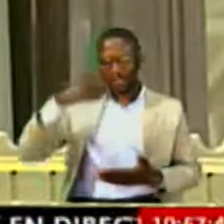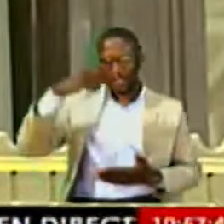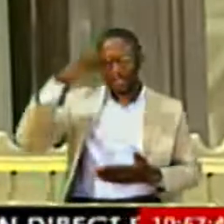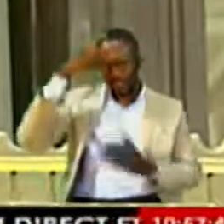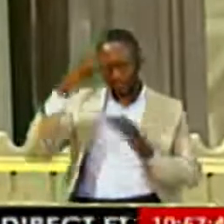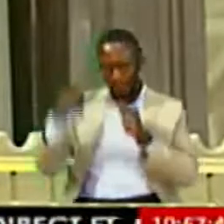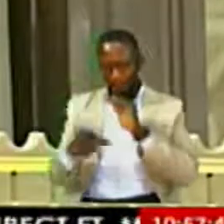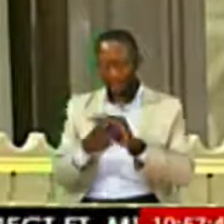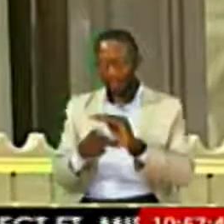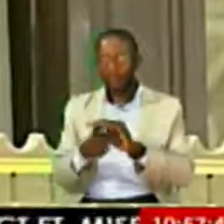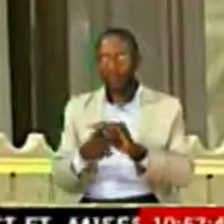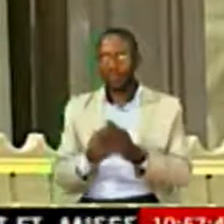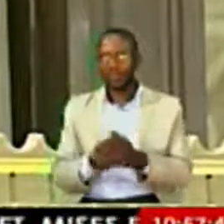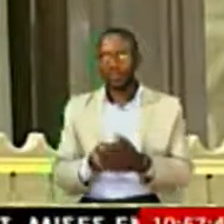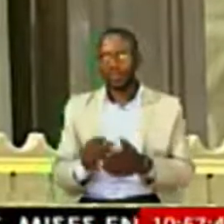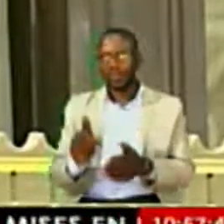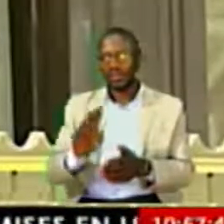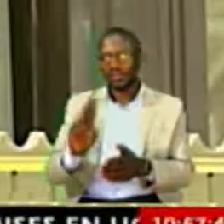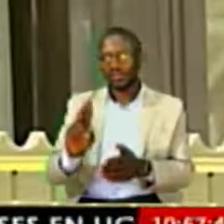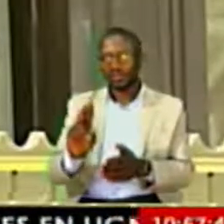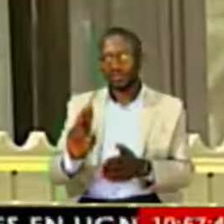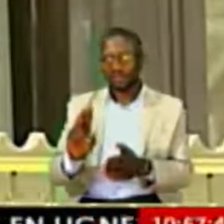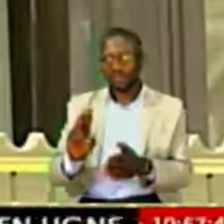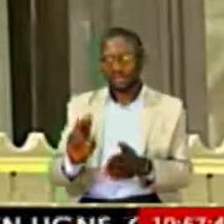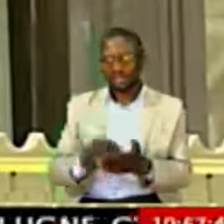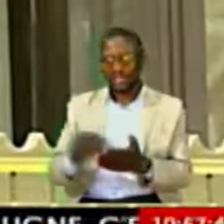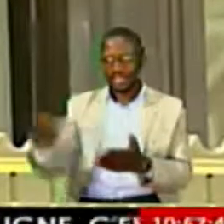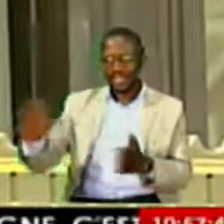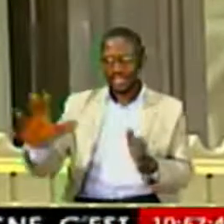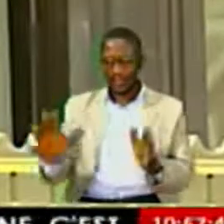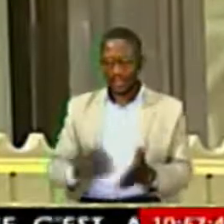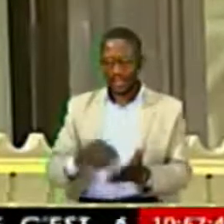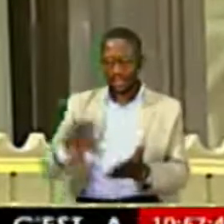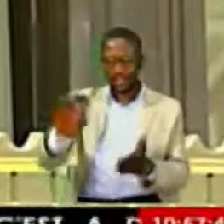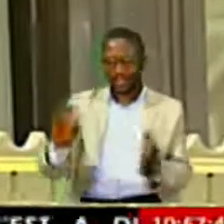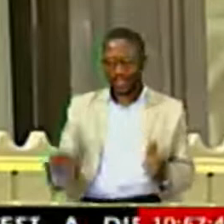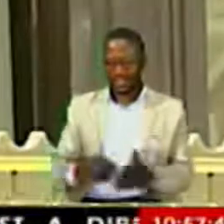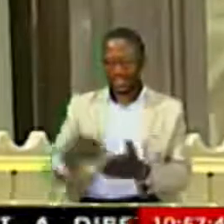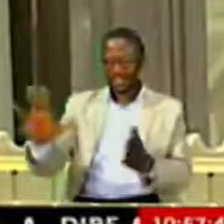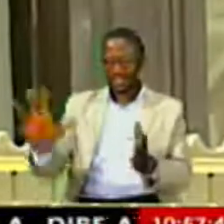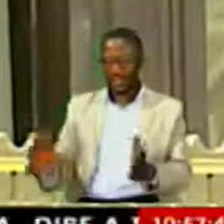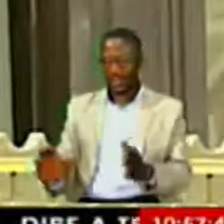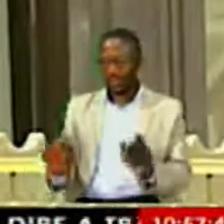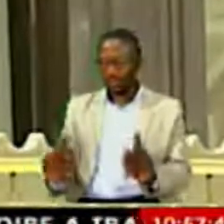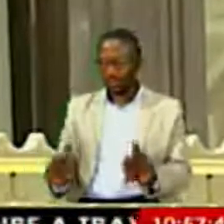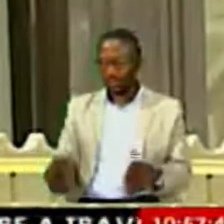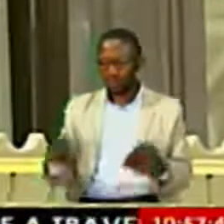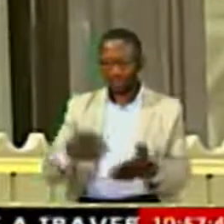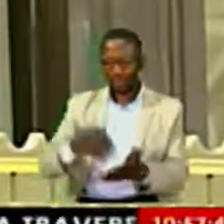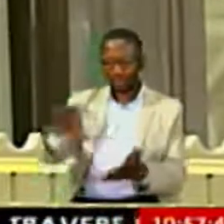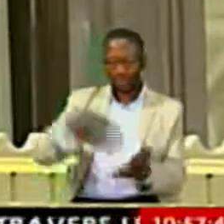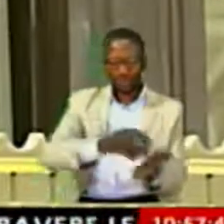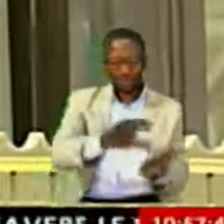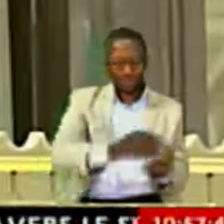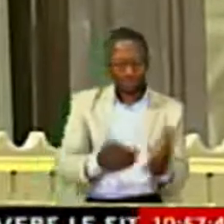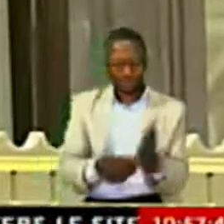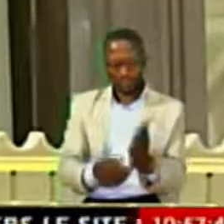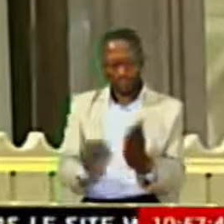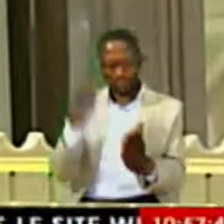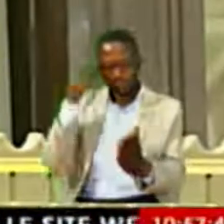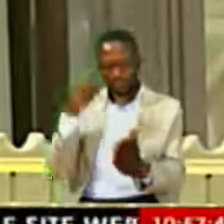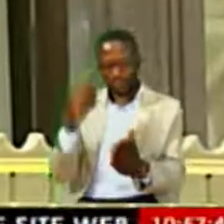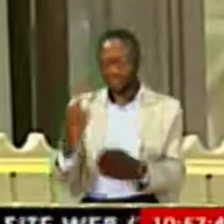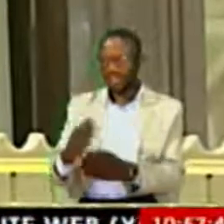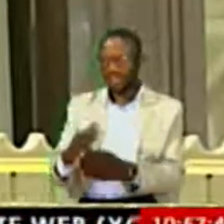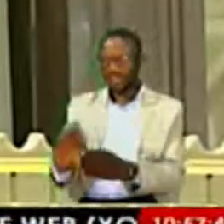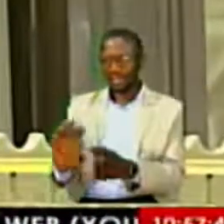Du semeur. Of the sower. Qui était sorti pour semer la semence. Who went out to sow seeds. Une partie de la